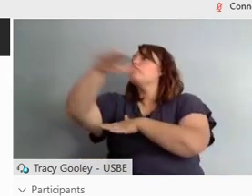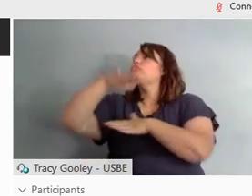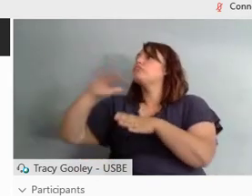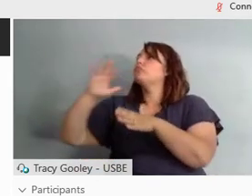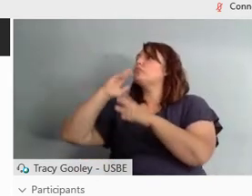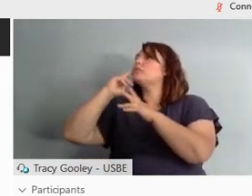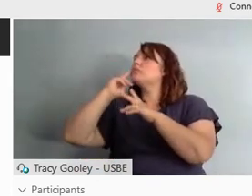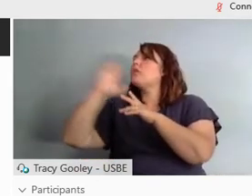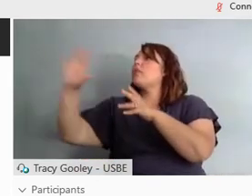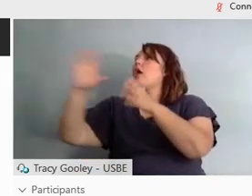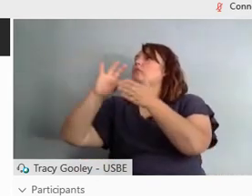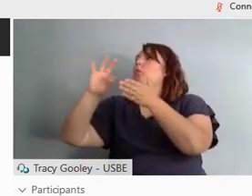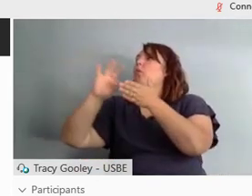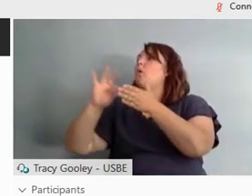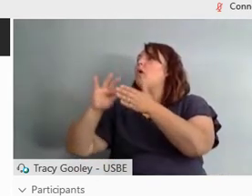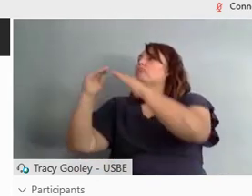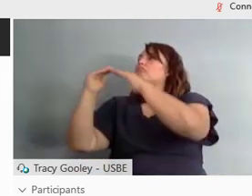setting